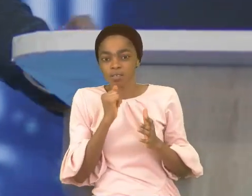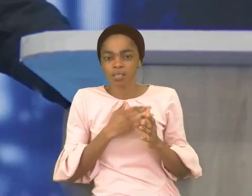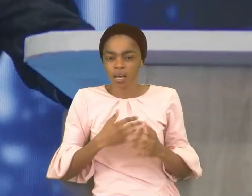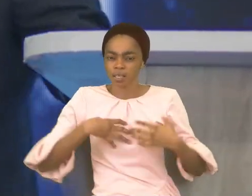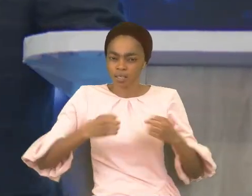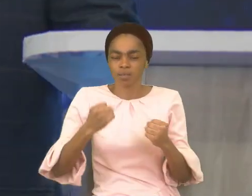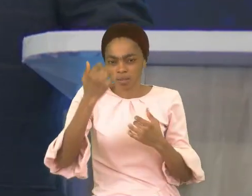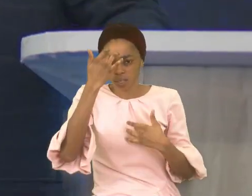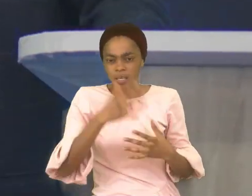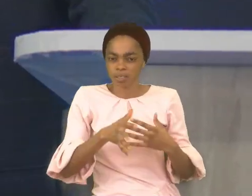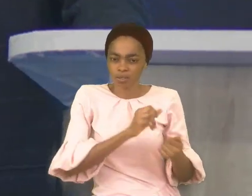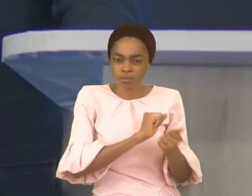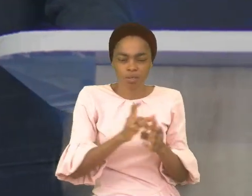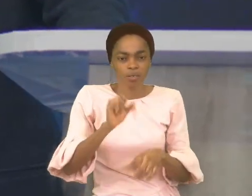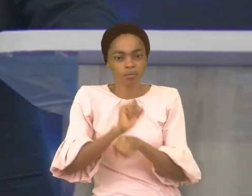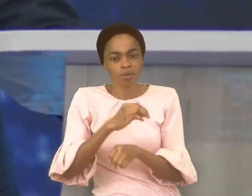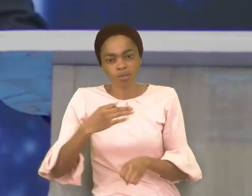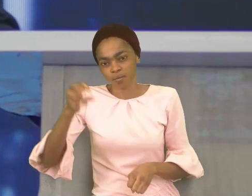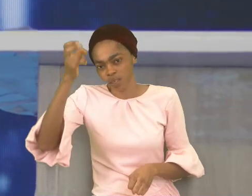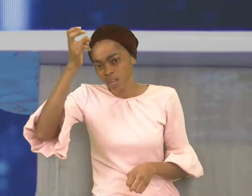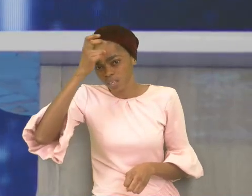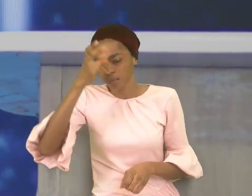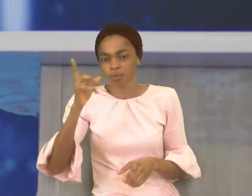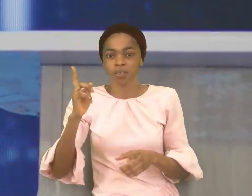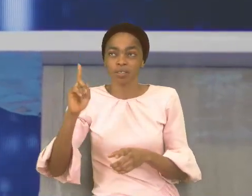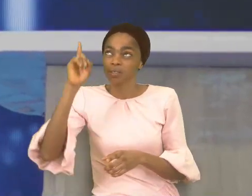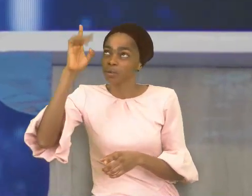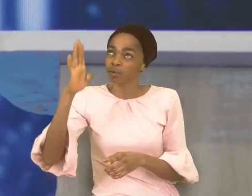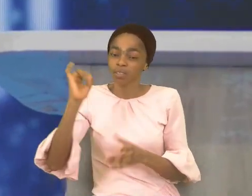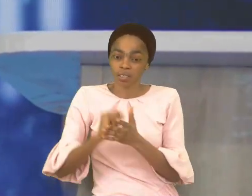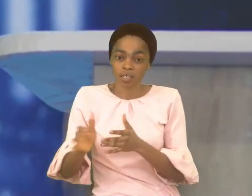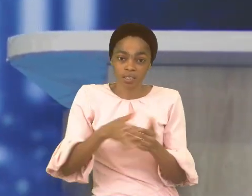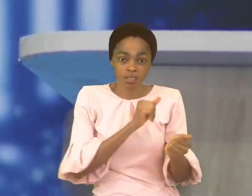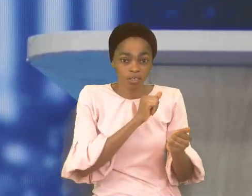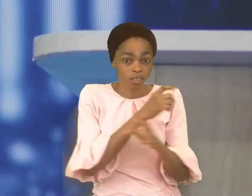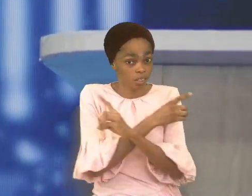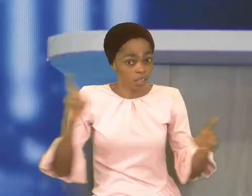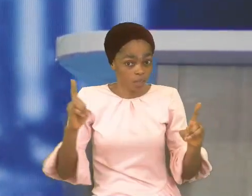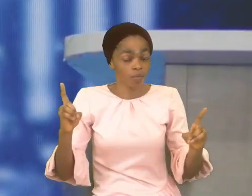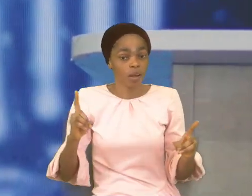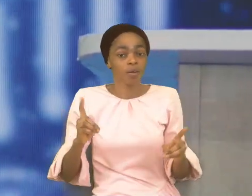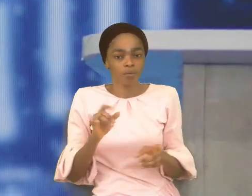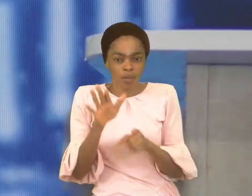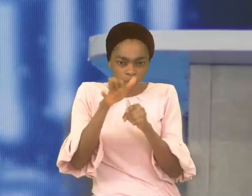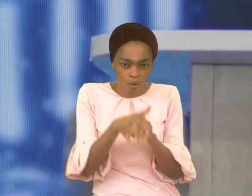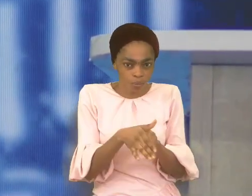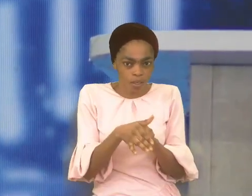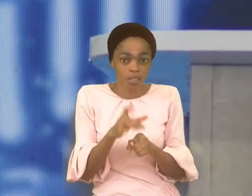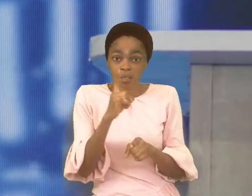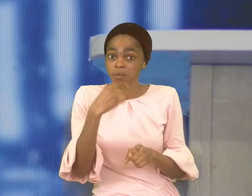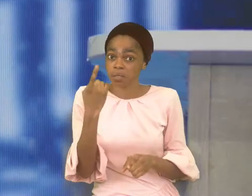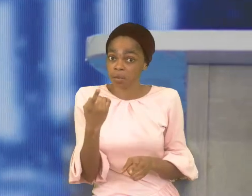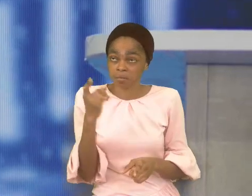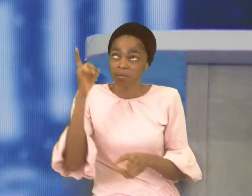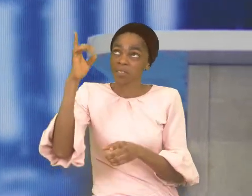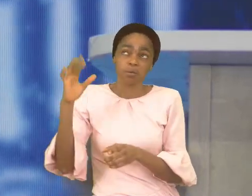the oppressed, that he will be my God. Well, after the crusade, the day after the